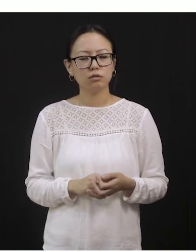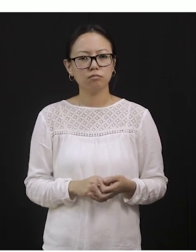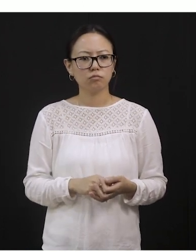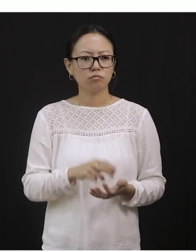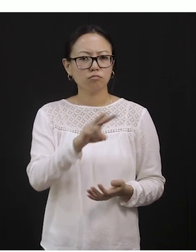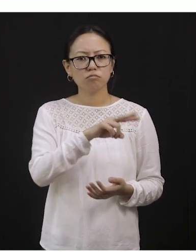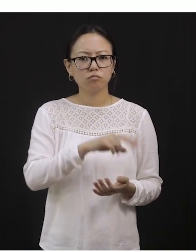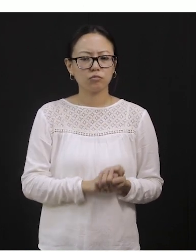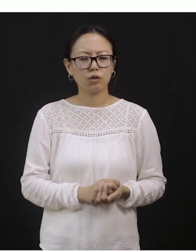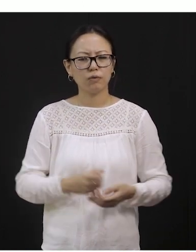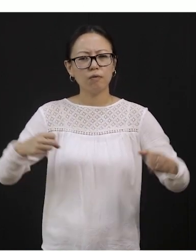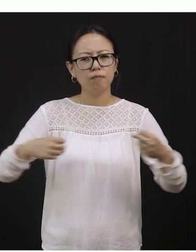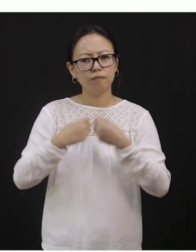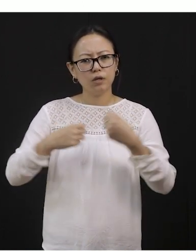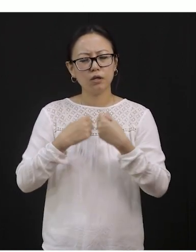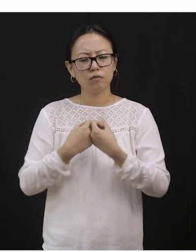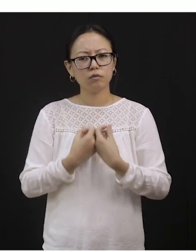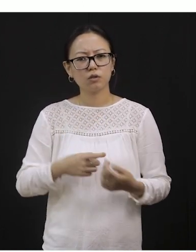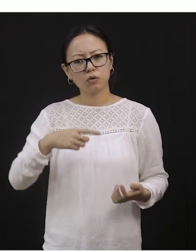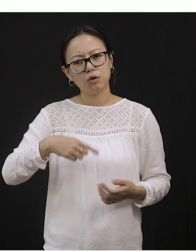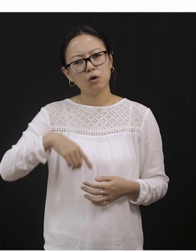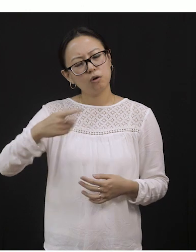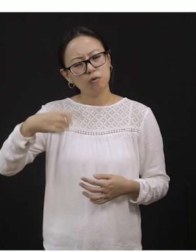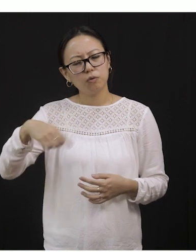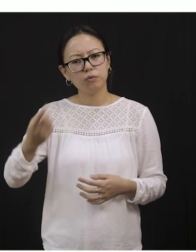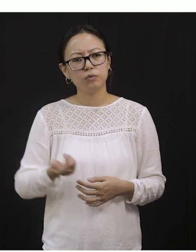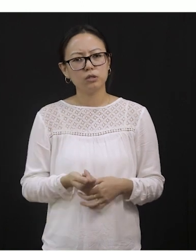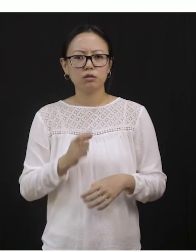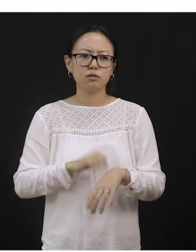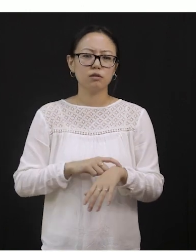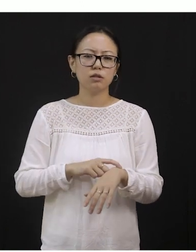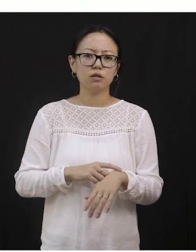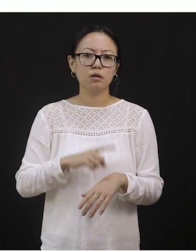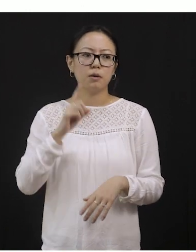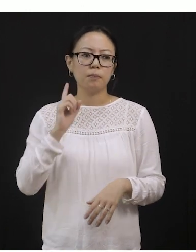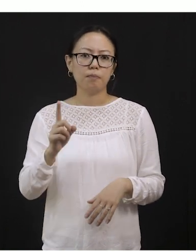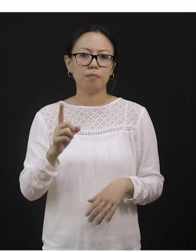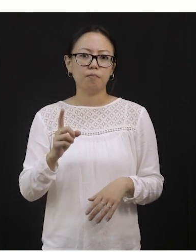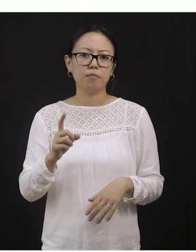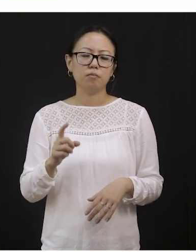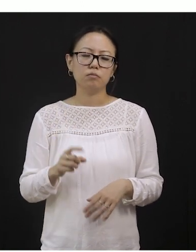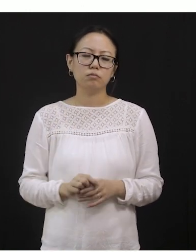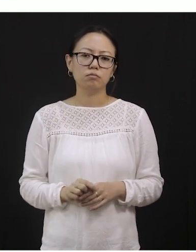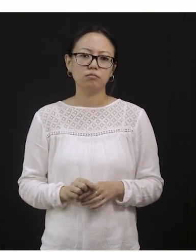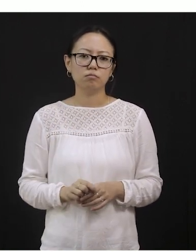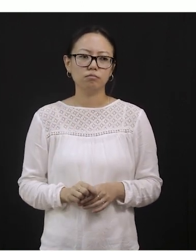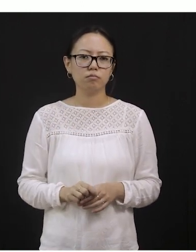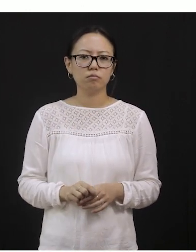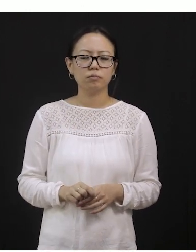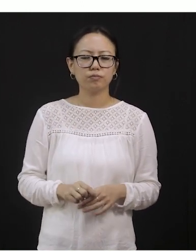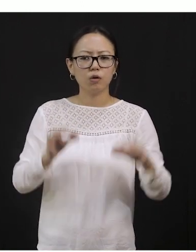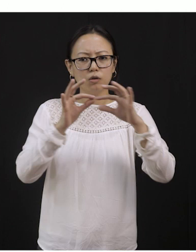not live without each other. At the end of every episode, they are always together. Okay, they're